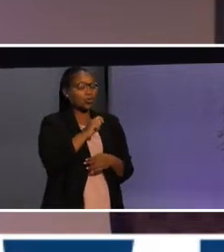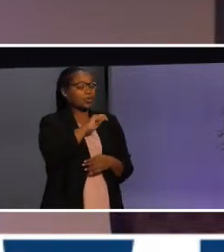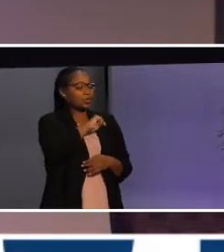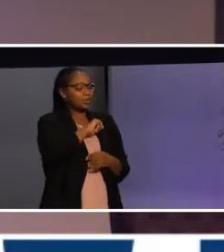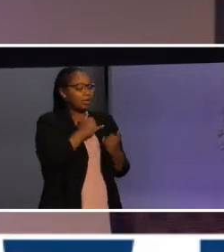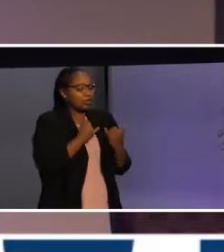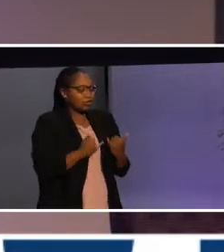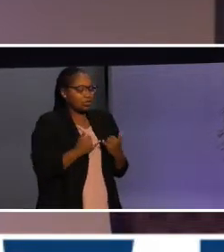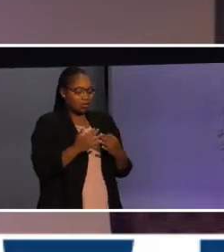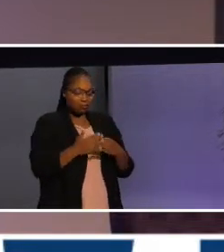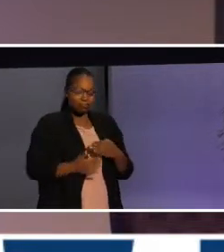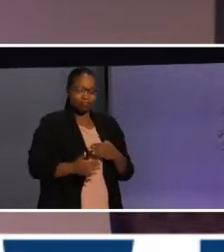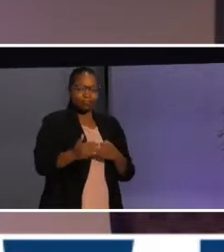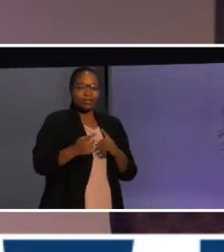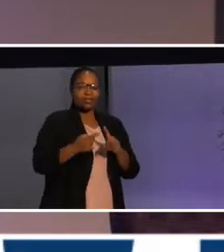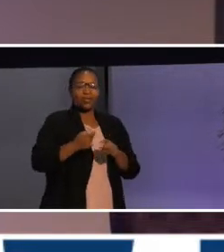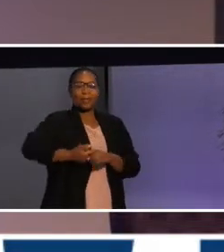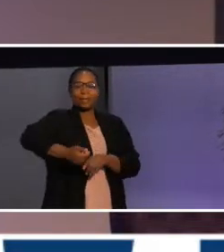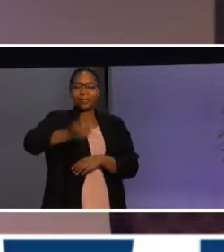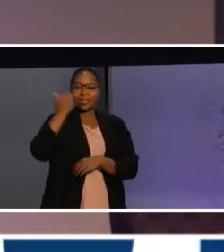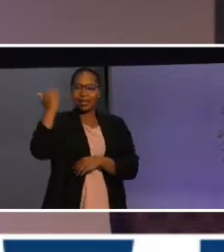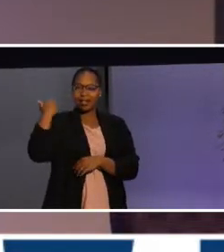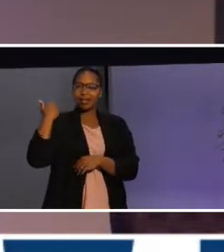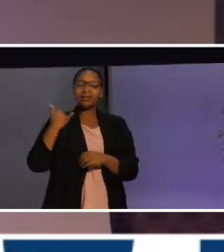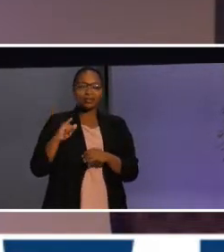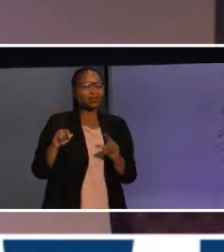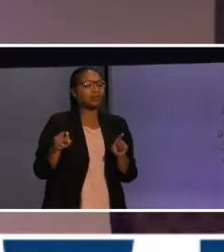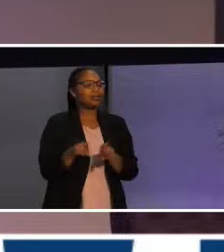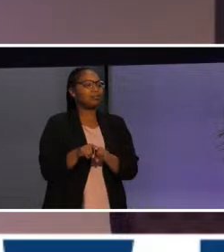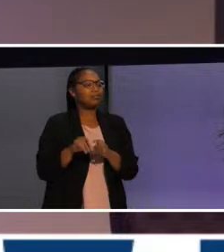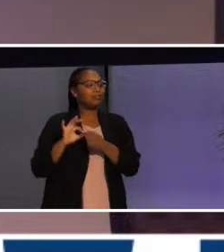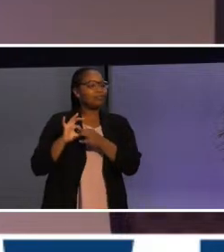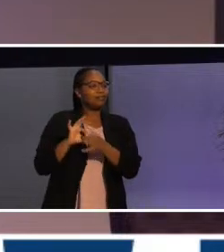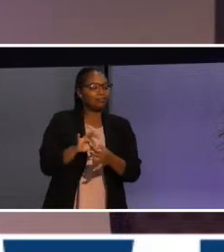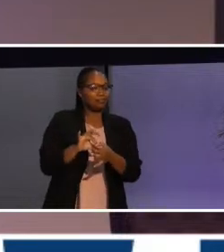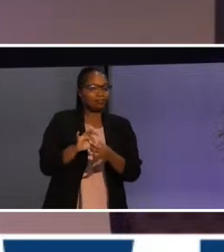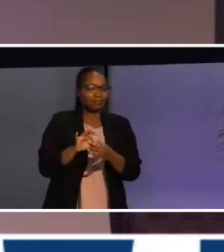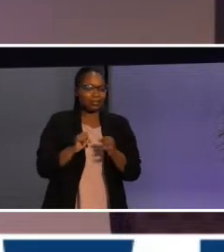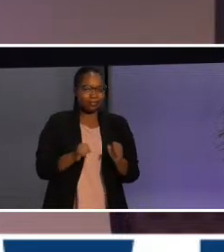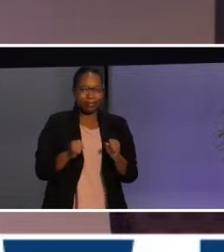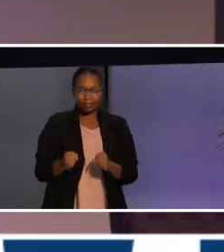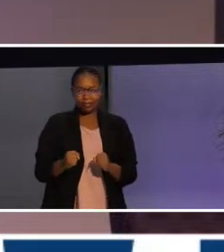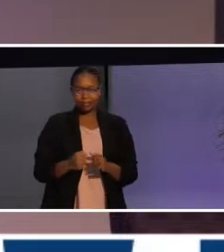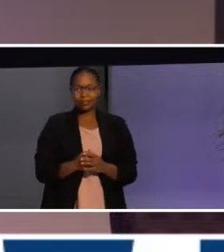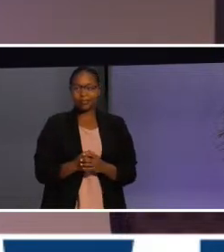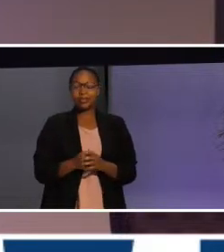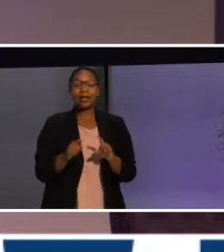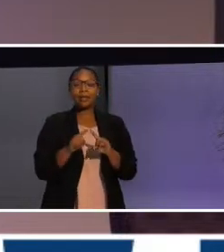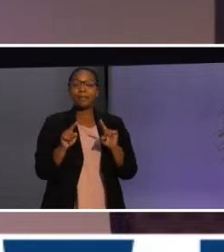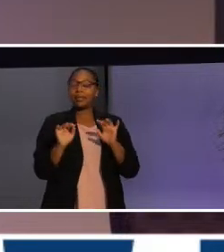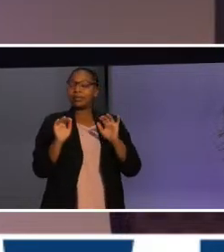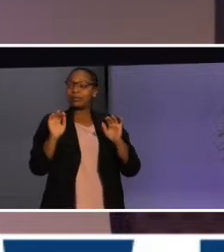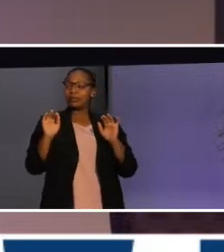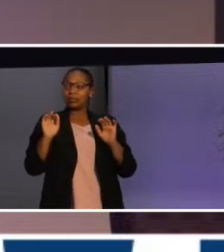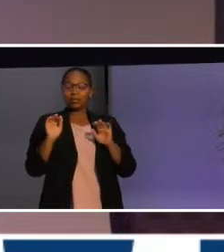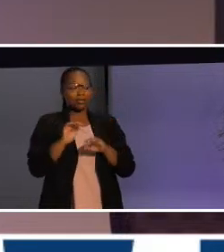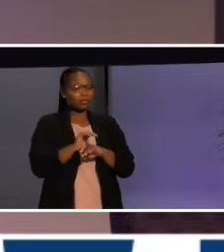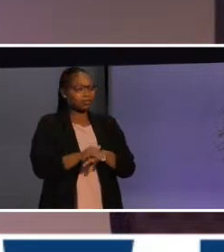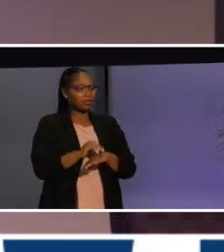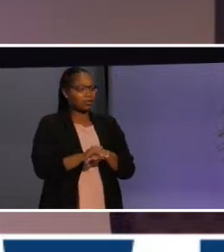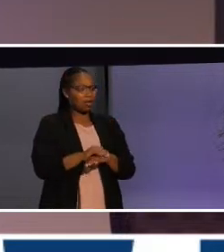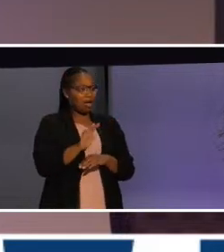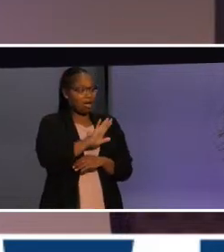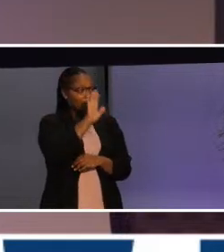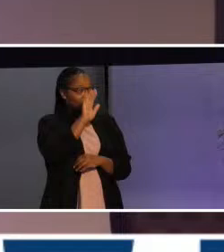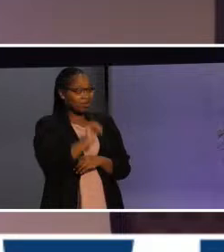when Blyden made it. But friends, Africa is also home to magnificent galleries